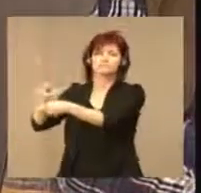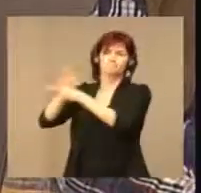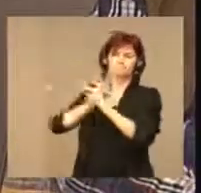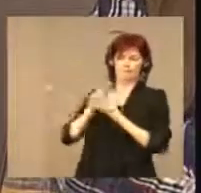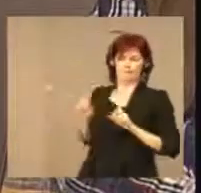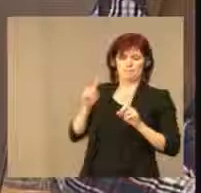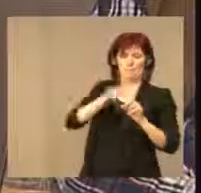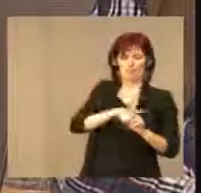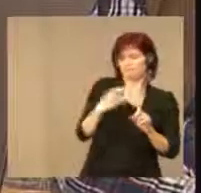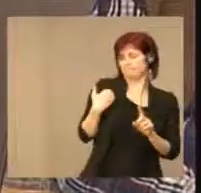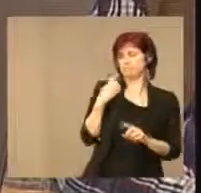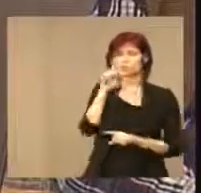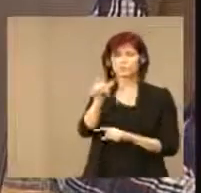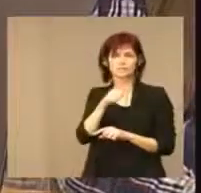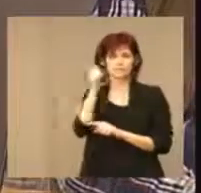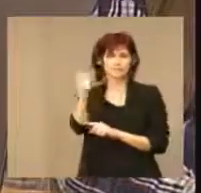2010, and